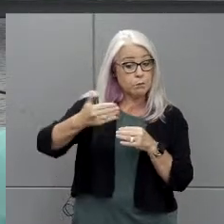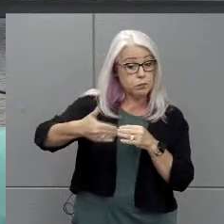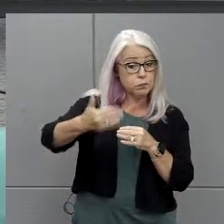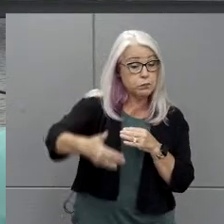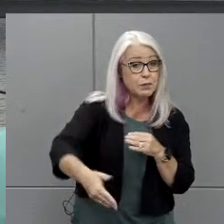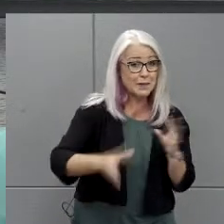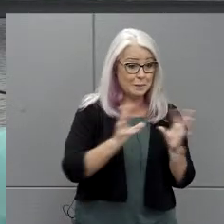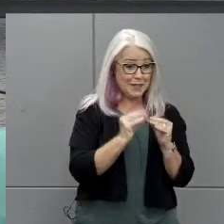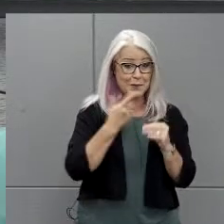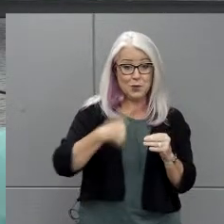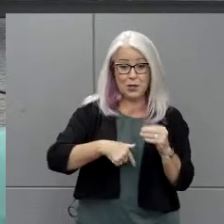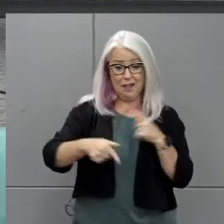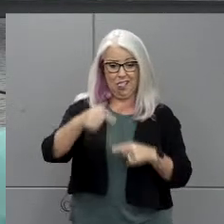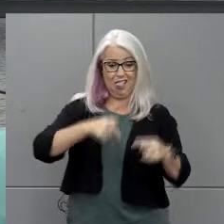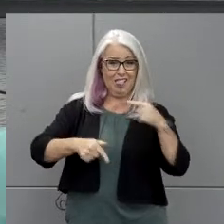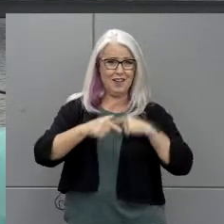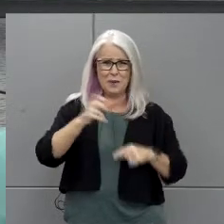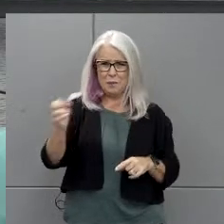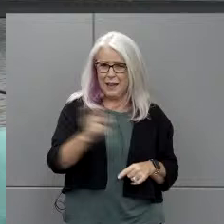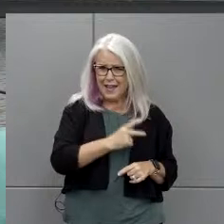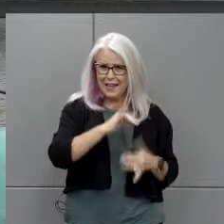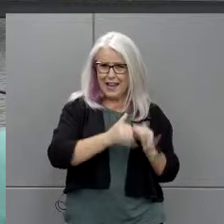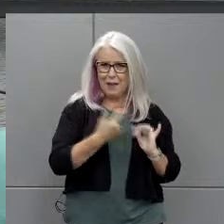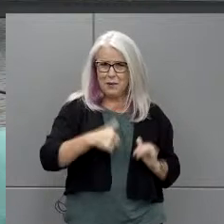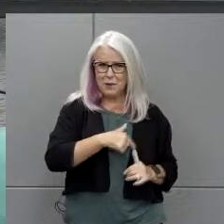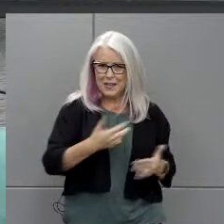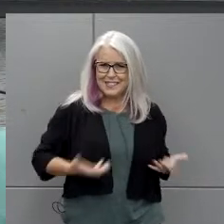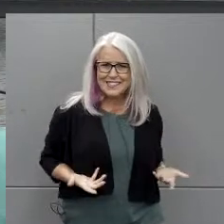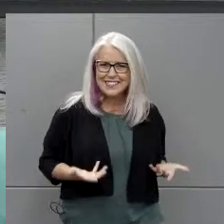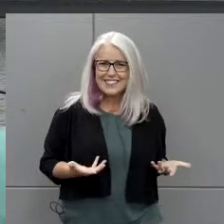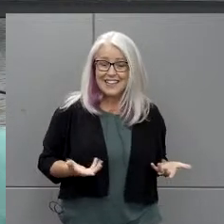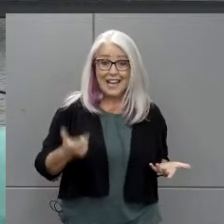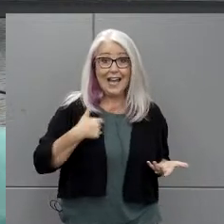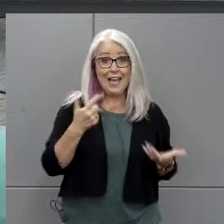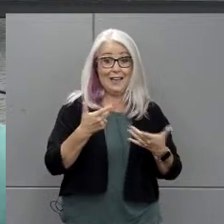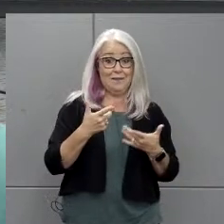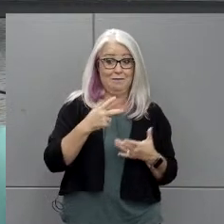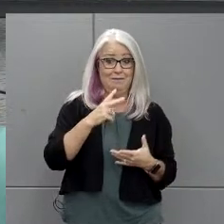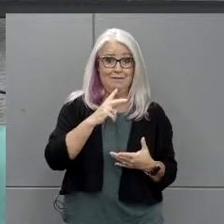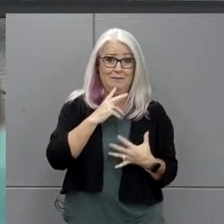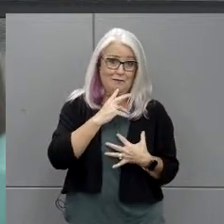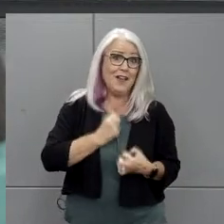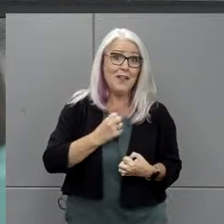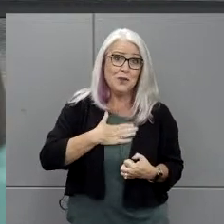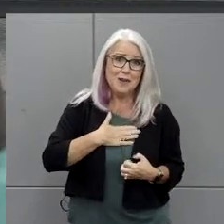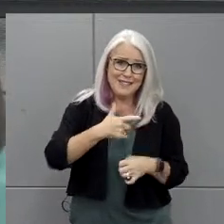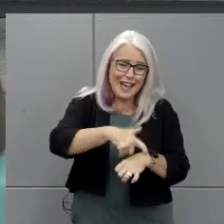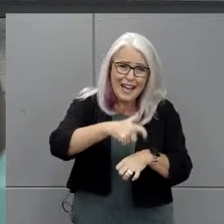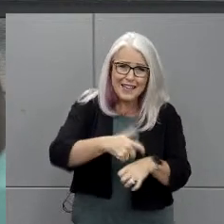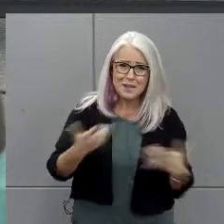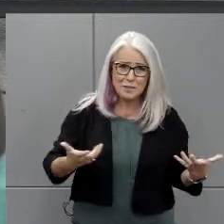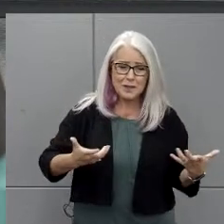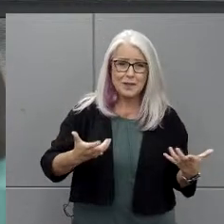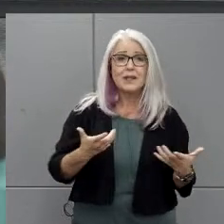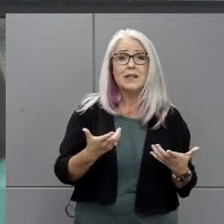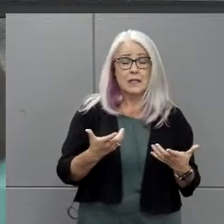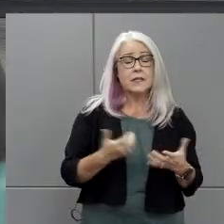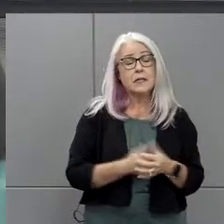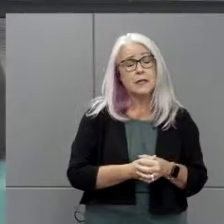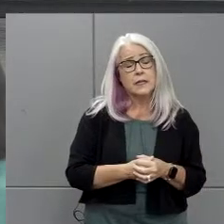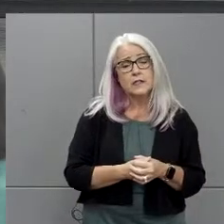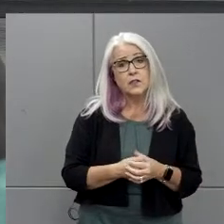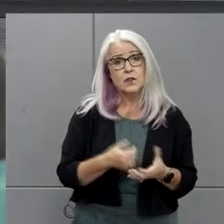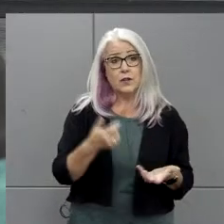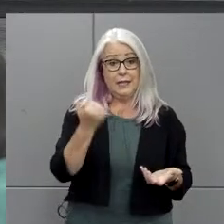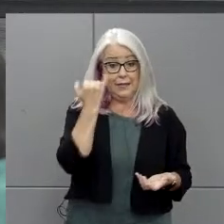back to how it was. That does not make sense. I mean, I value my time. I don't know about anybody else, but I'm here